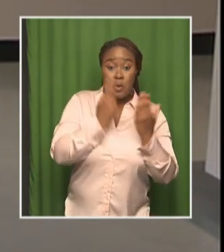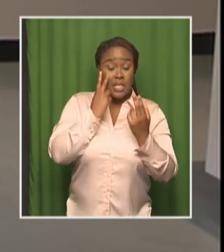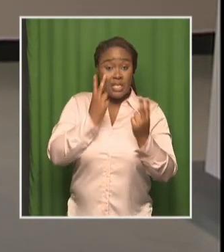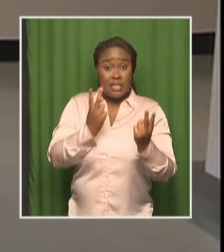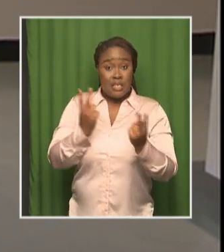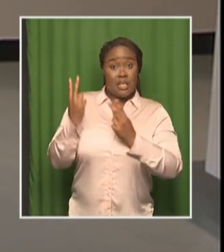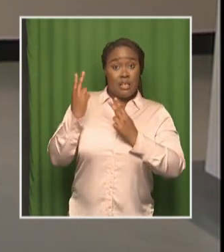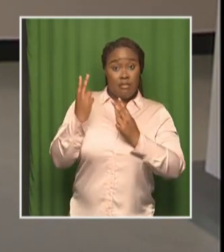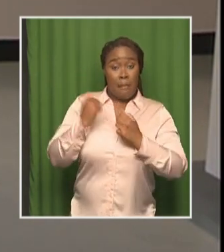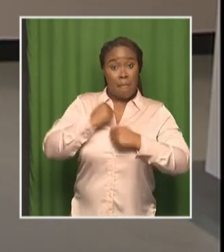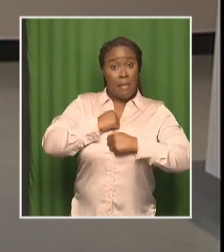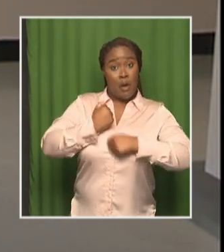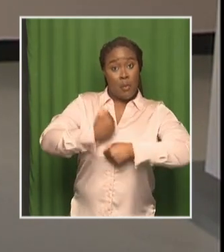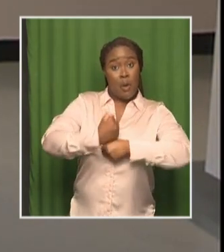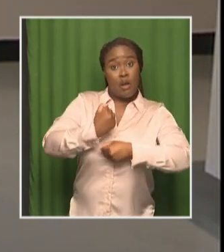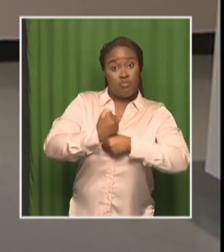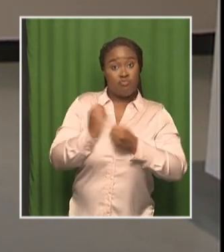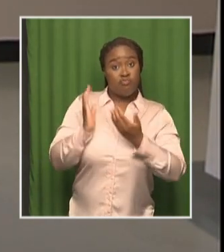see,